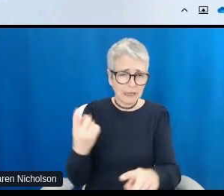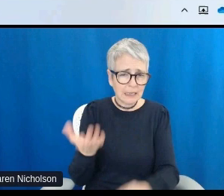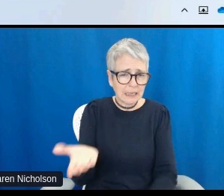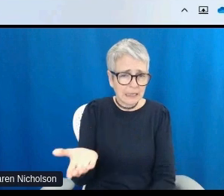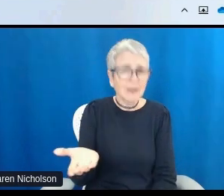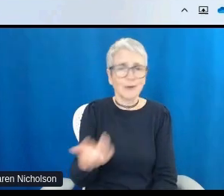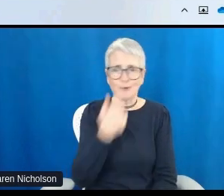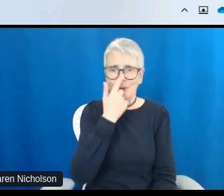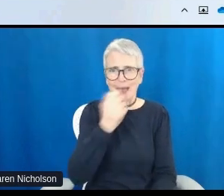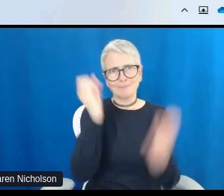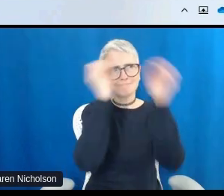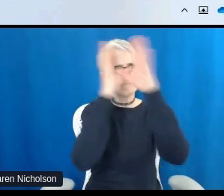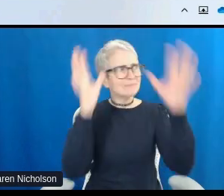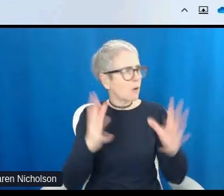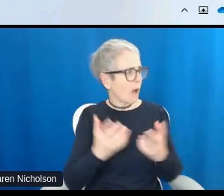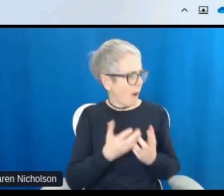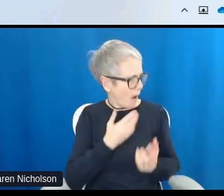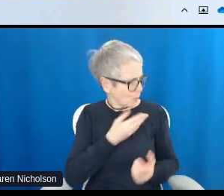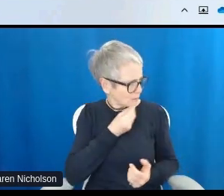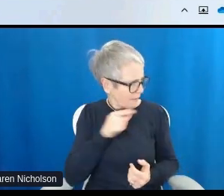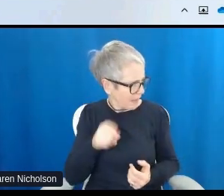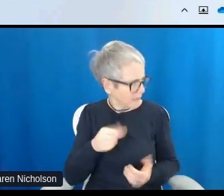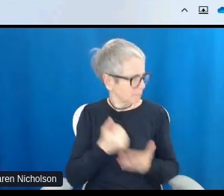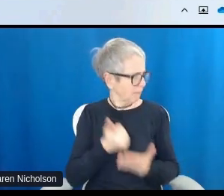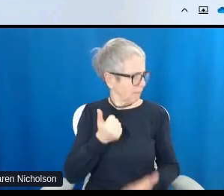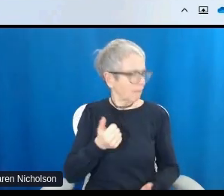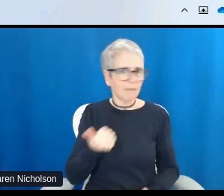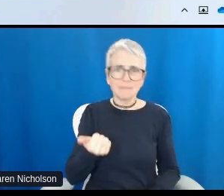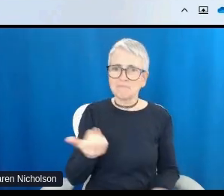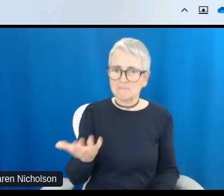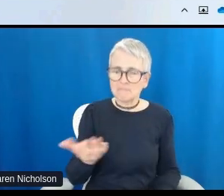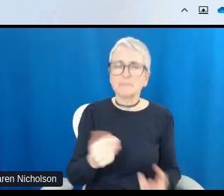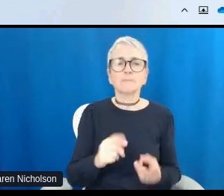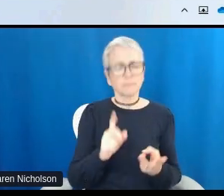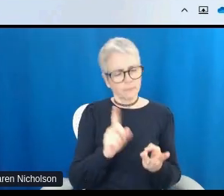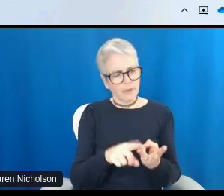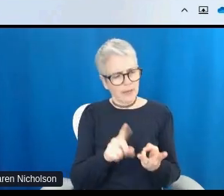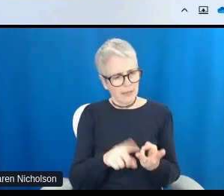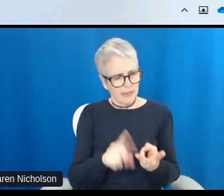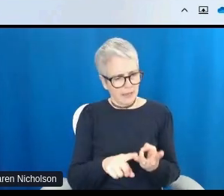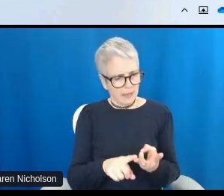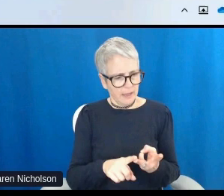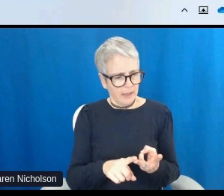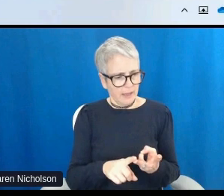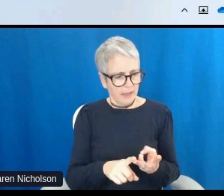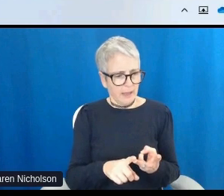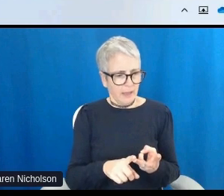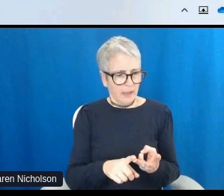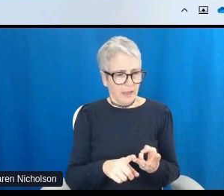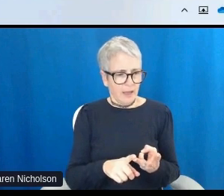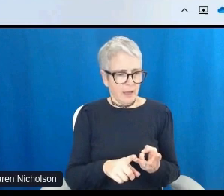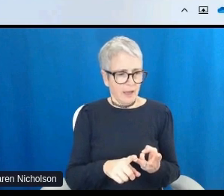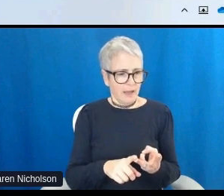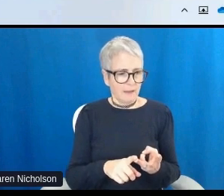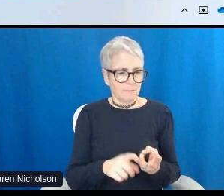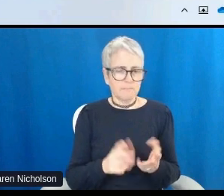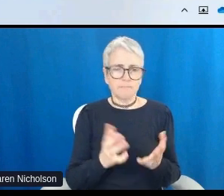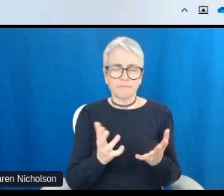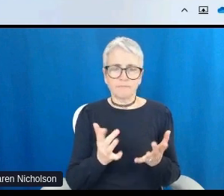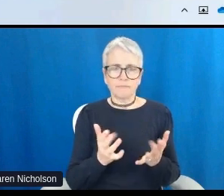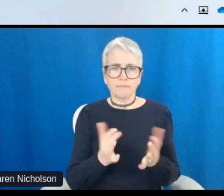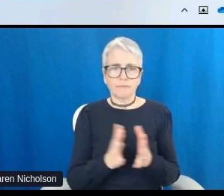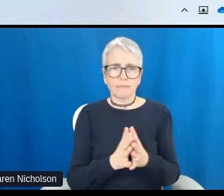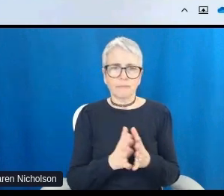that. When it comes to perhaps wanting to use our voice to control the device, you may